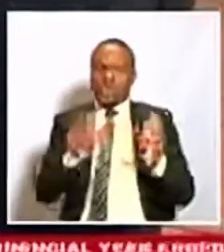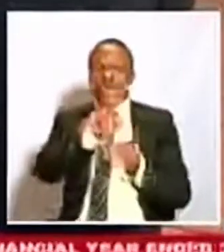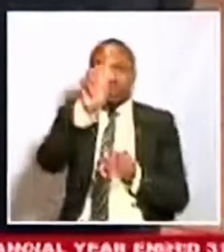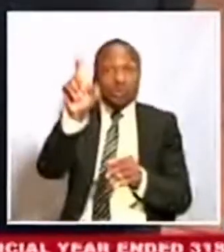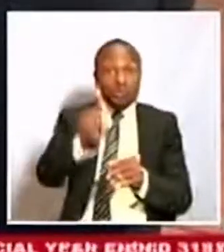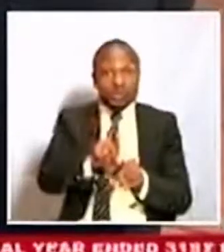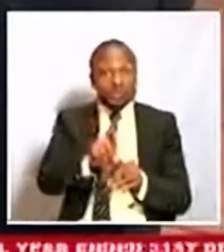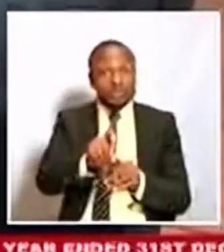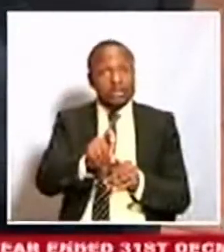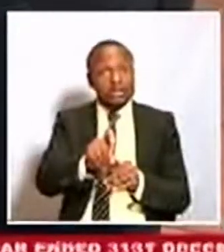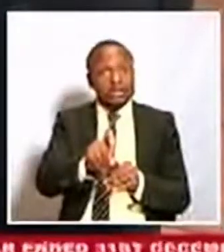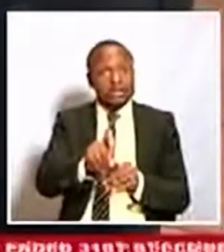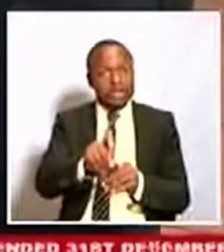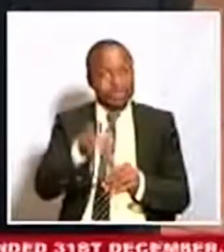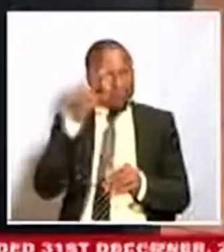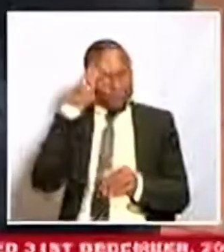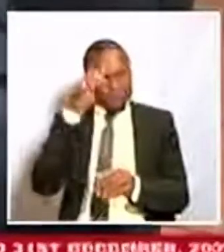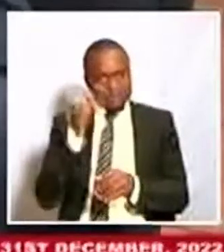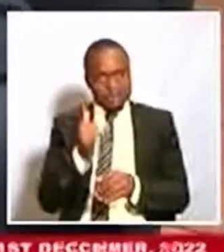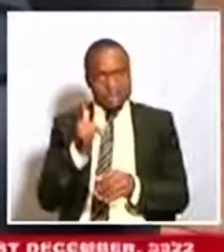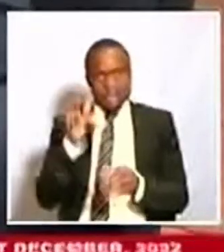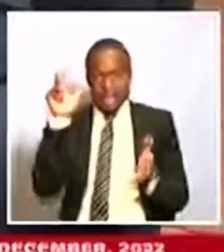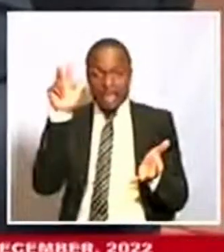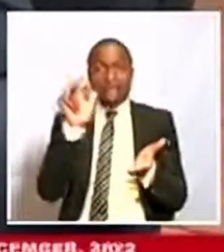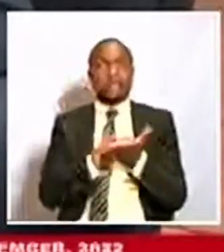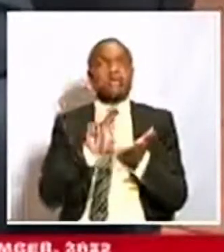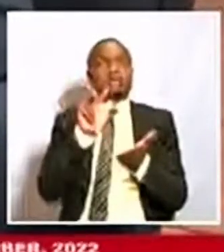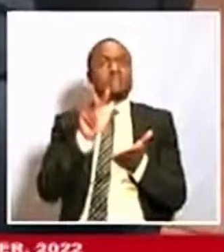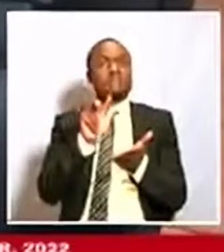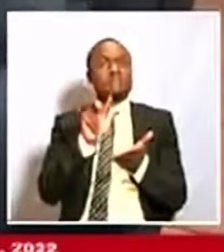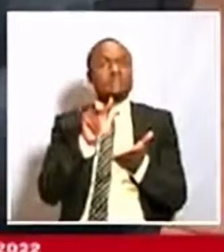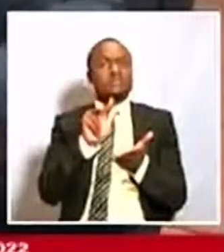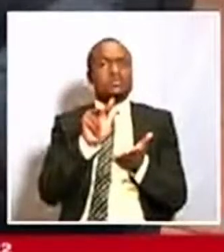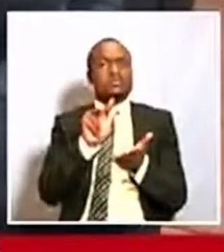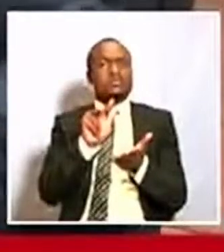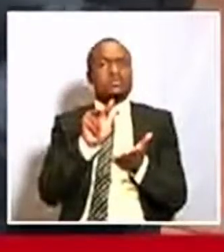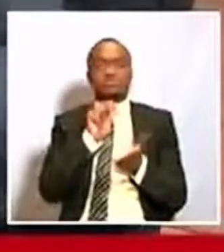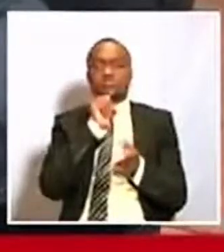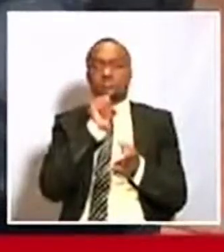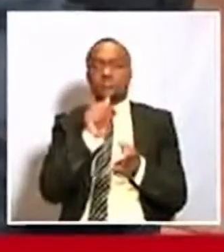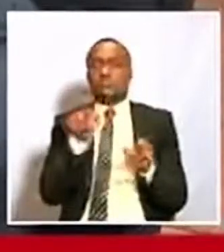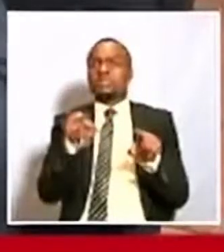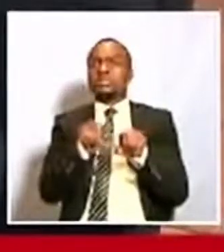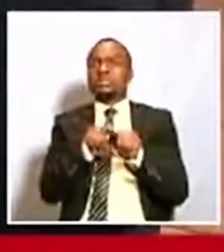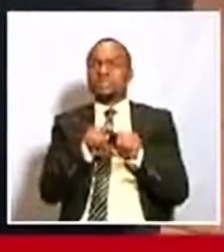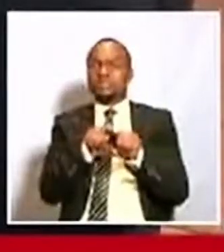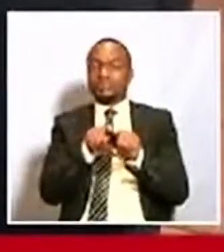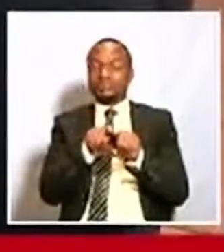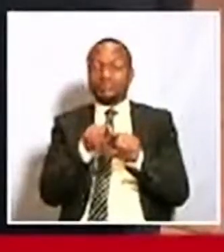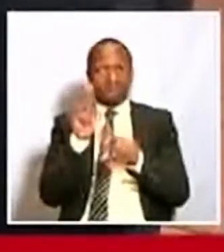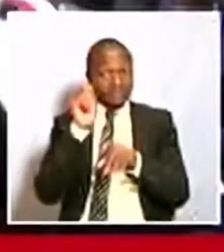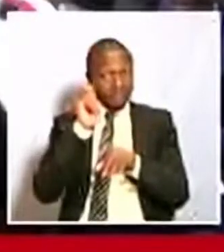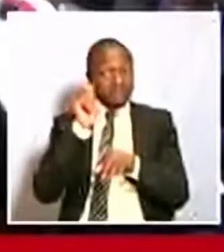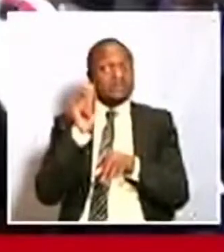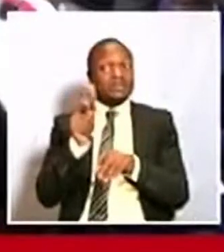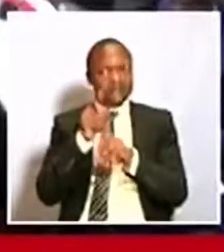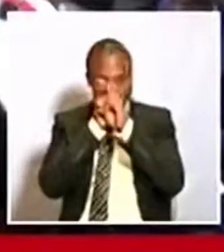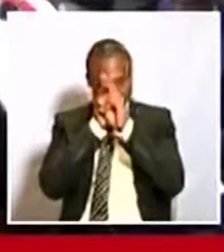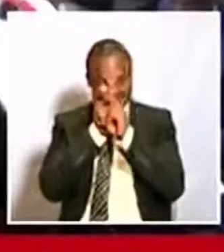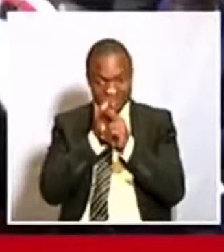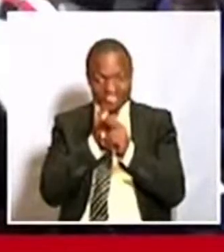questioning why the signatures are inconsistent. I submit, Chair. I hear you, honorable